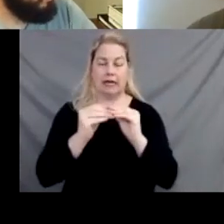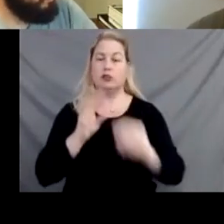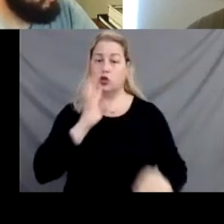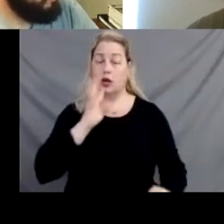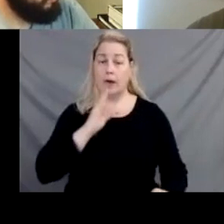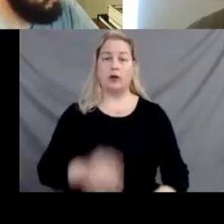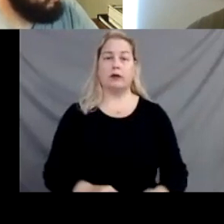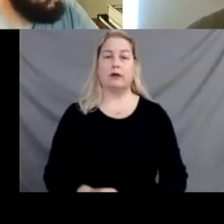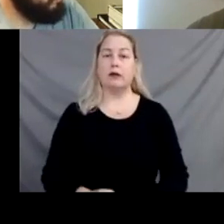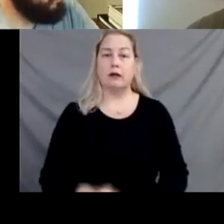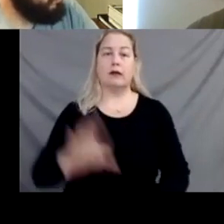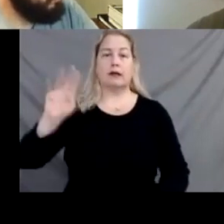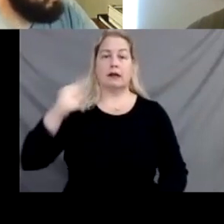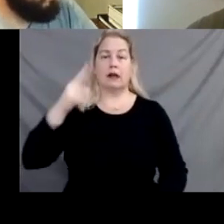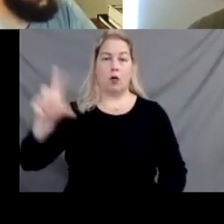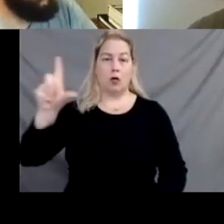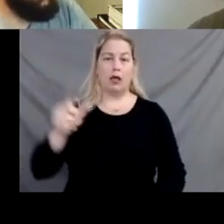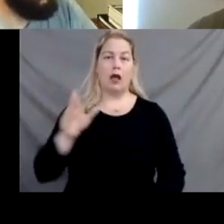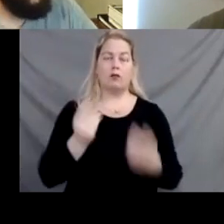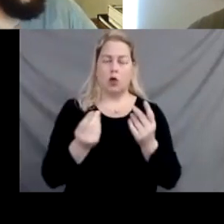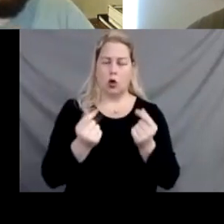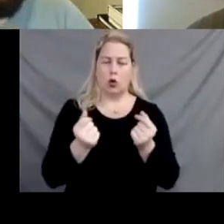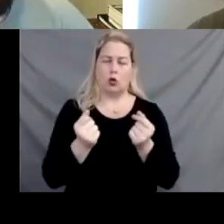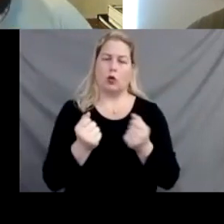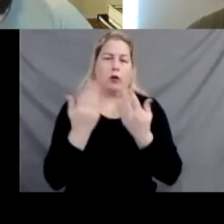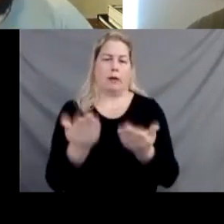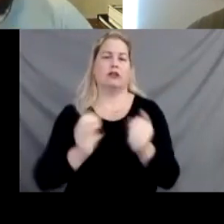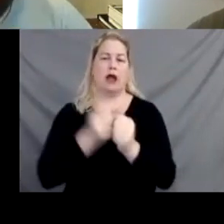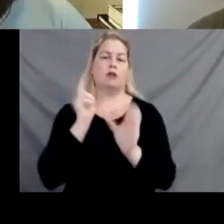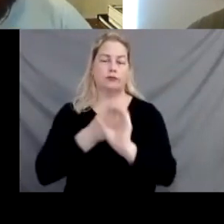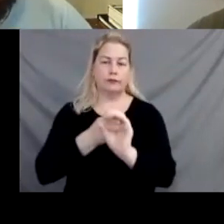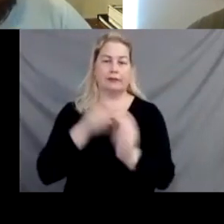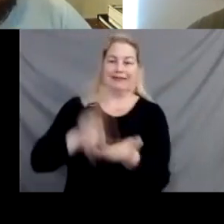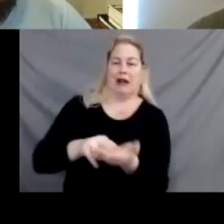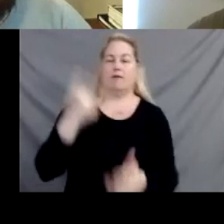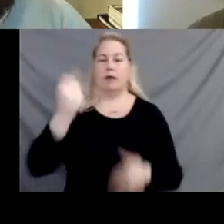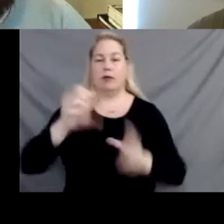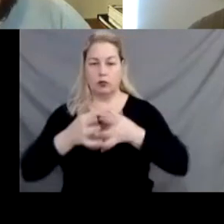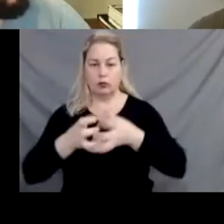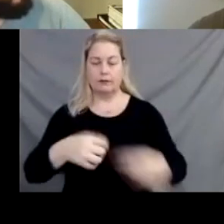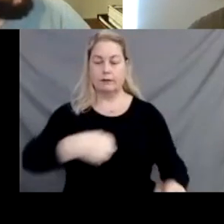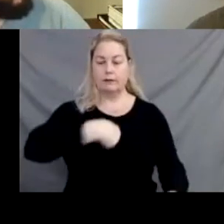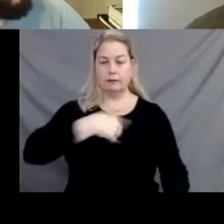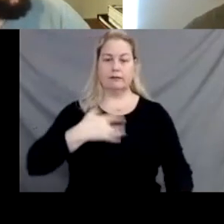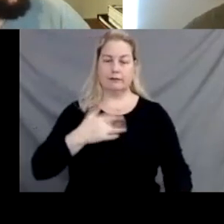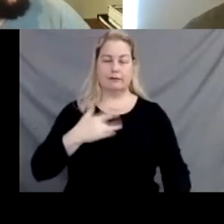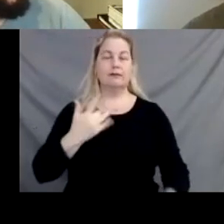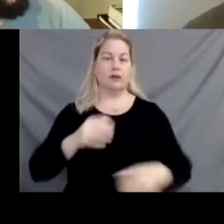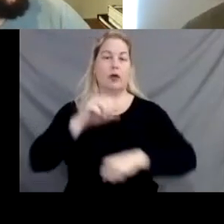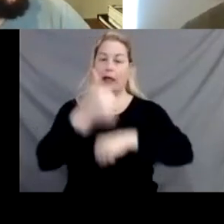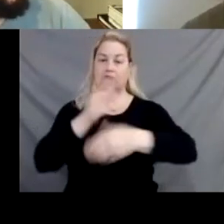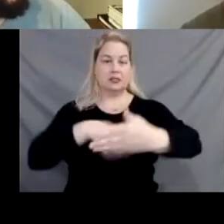making sure. I offer a quick suggestion on how to sign up for other groups as well. I certainly think that setting up the spreadsheets and